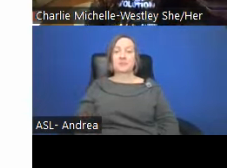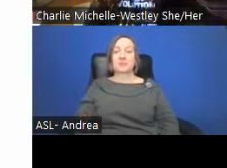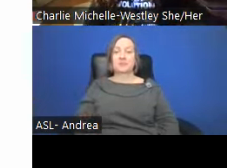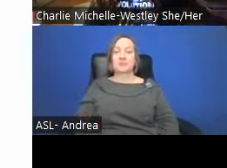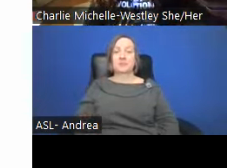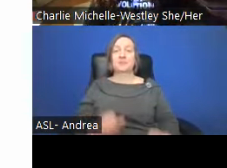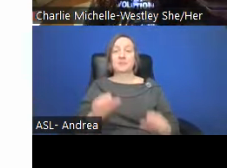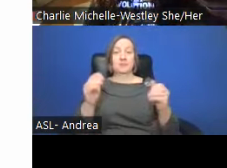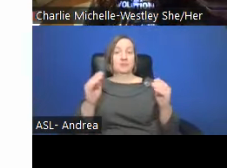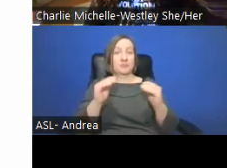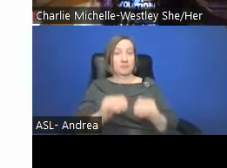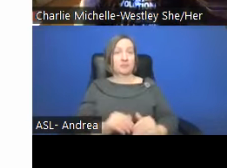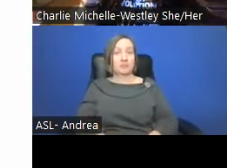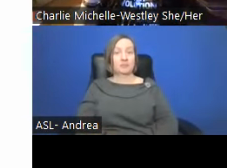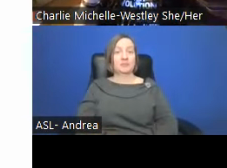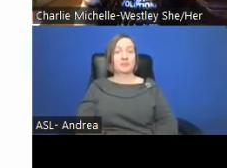Can we move on?